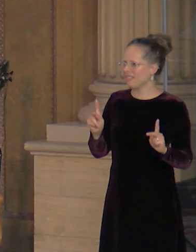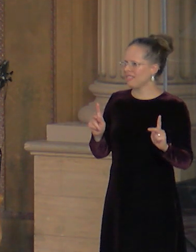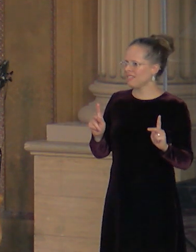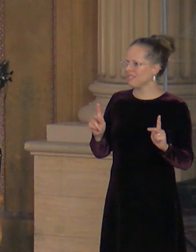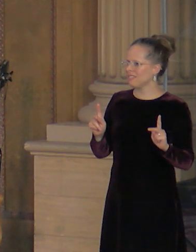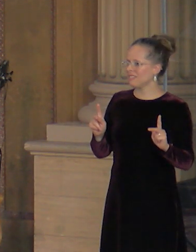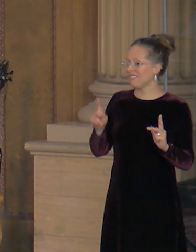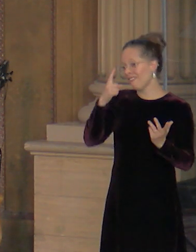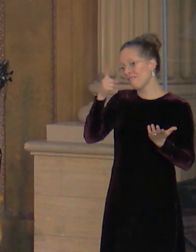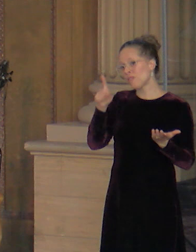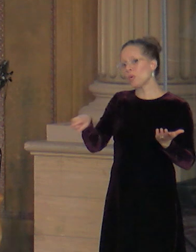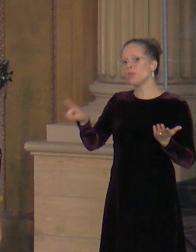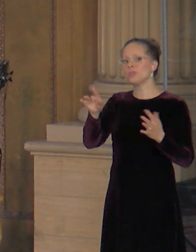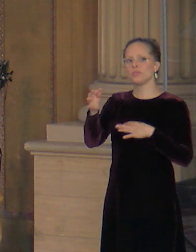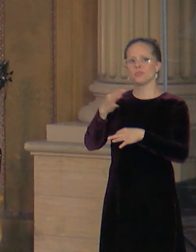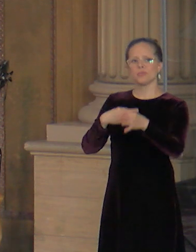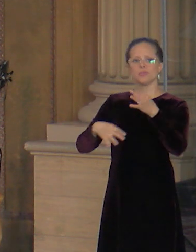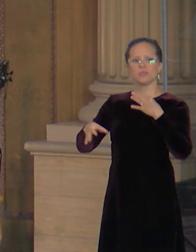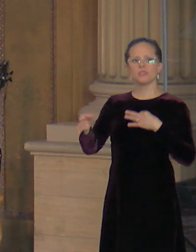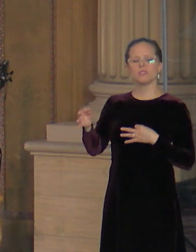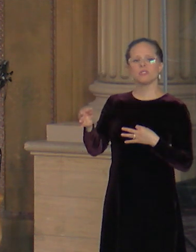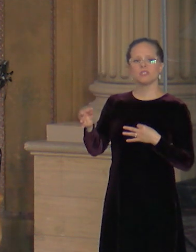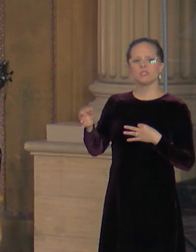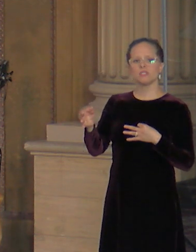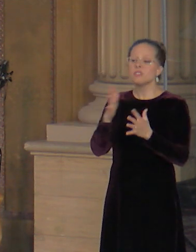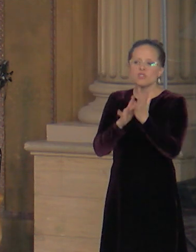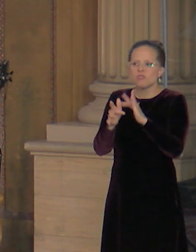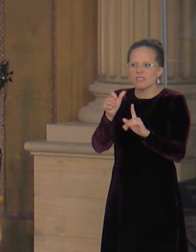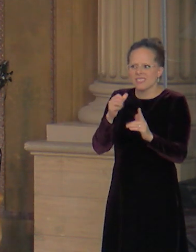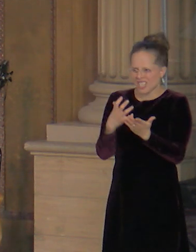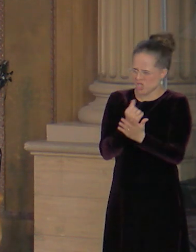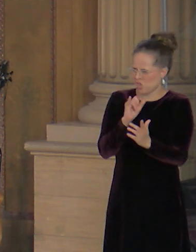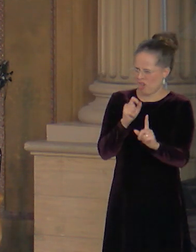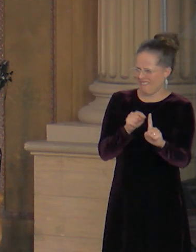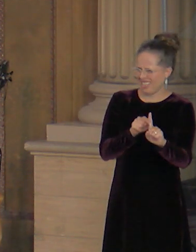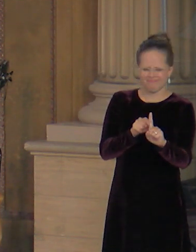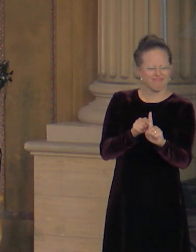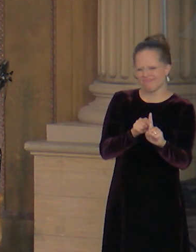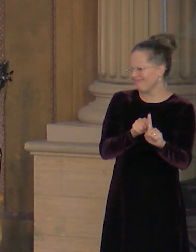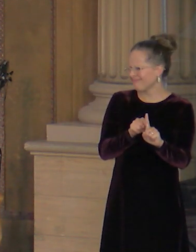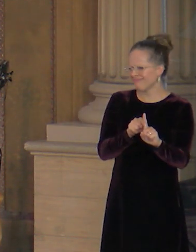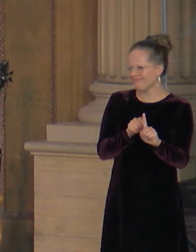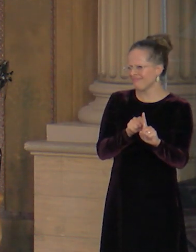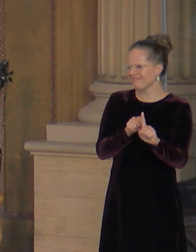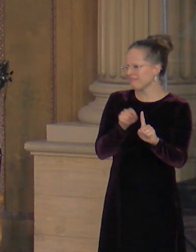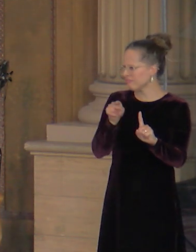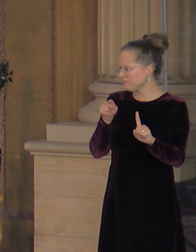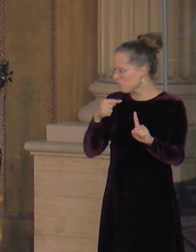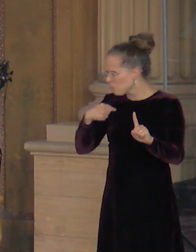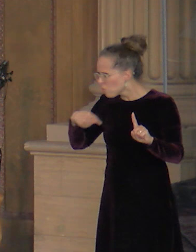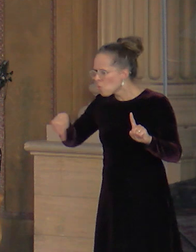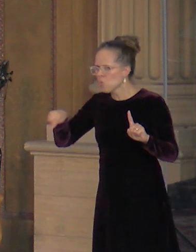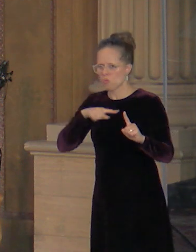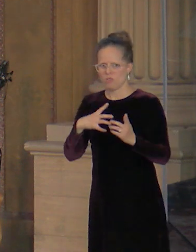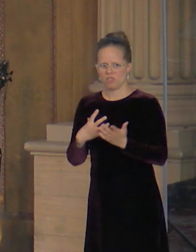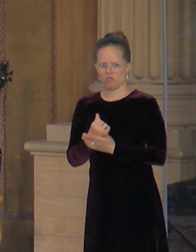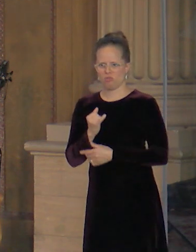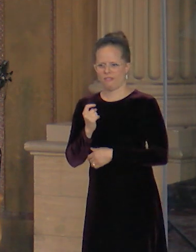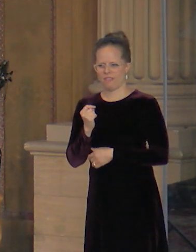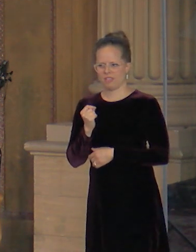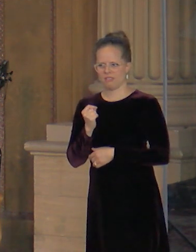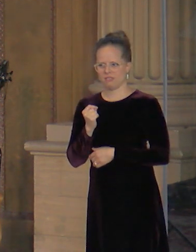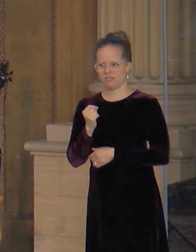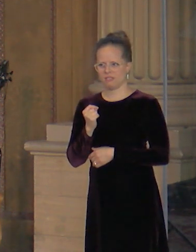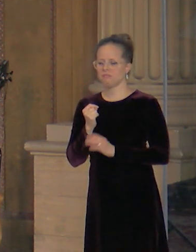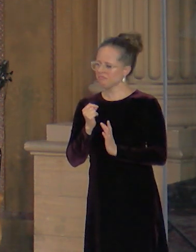you even though he didn't deserve that punishment he took the punishment that you deserve and then if you'll turn and